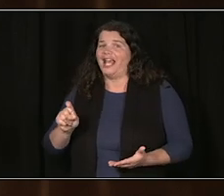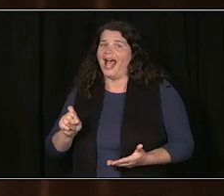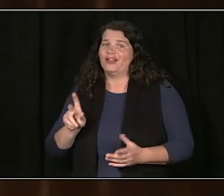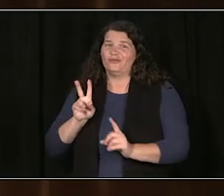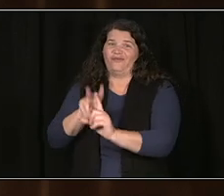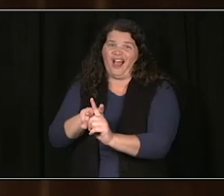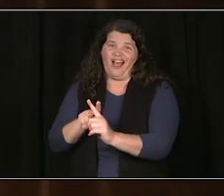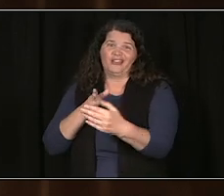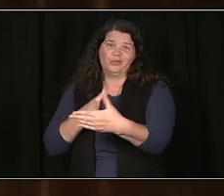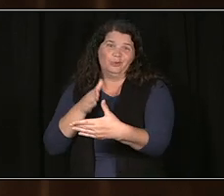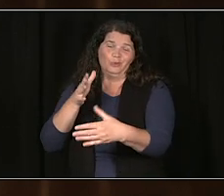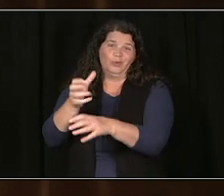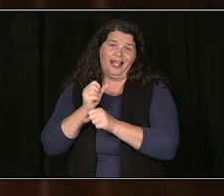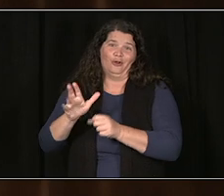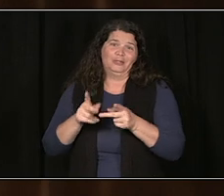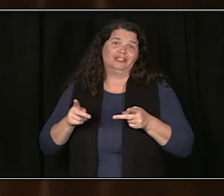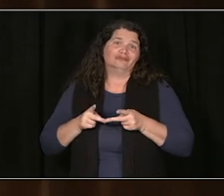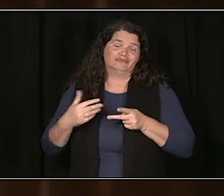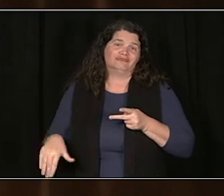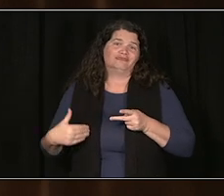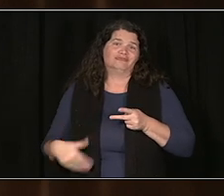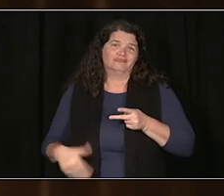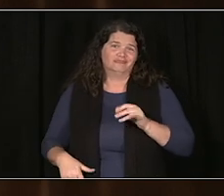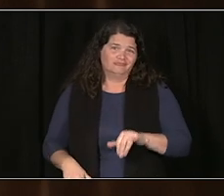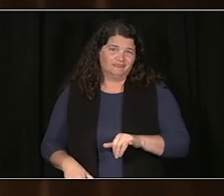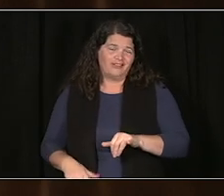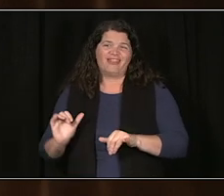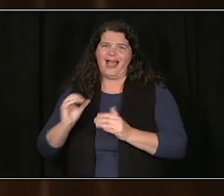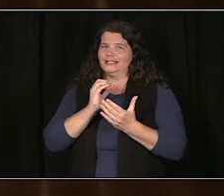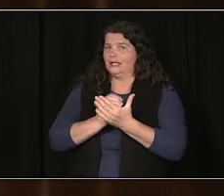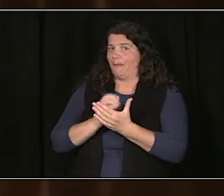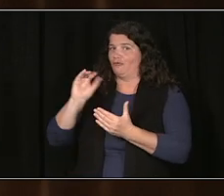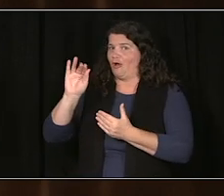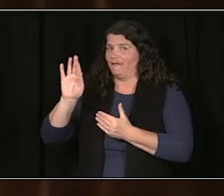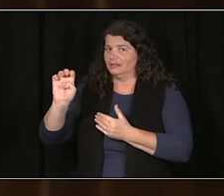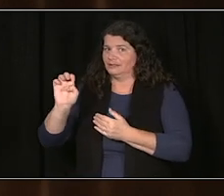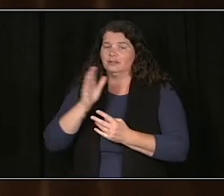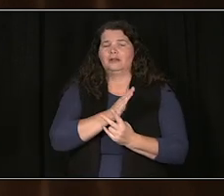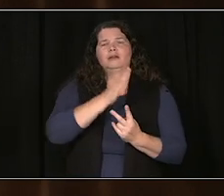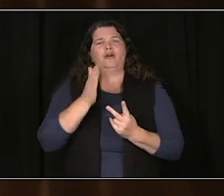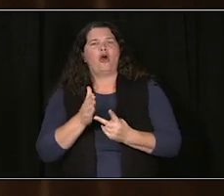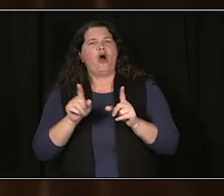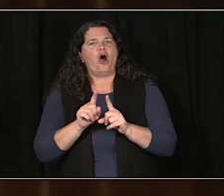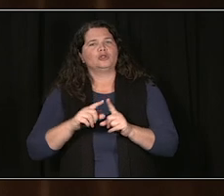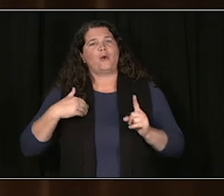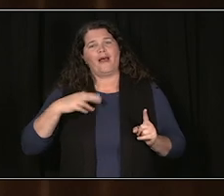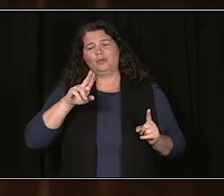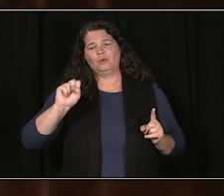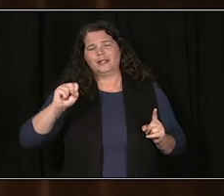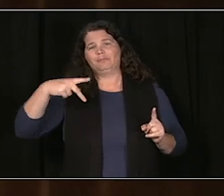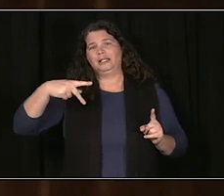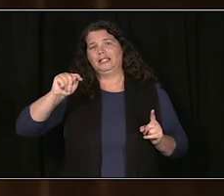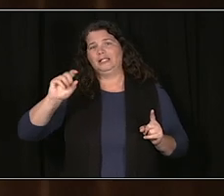discrimination lawsuit to obtain that position. The Copyright Office's sister agency, the USPTO, the Patent and Trademark Office,